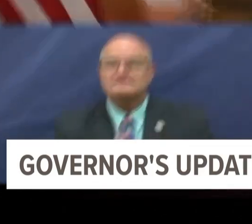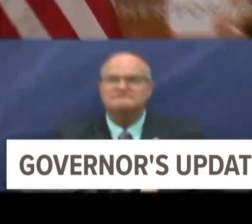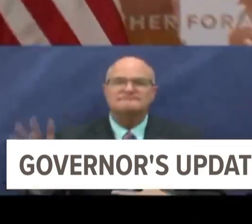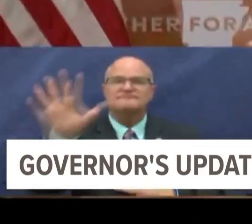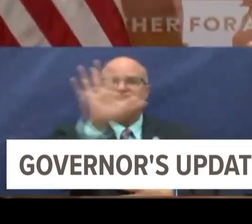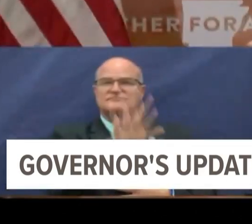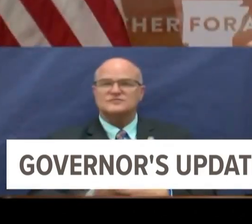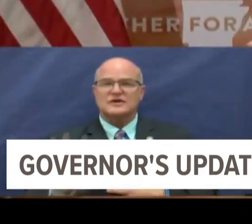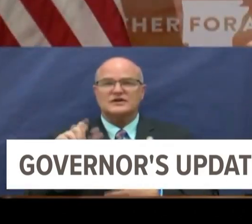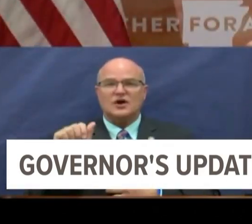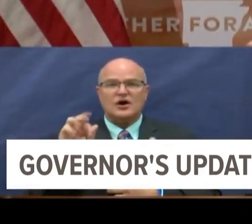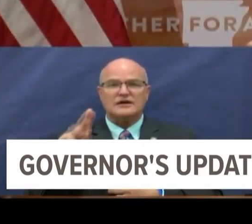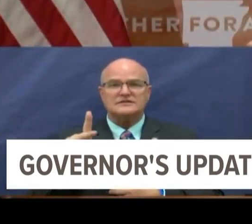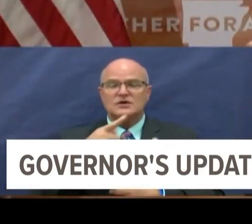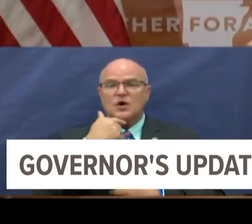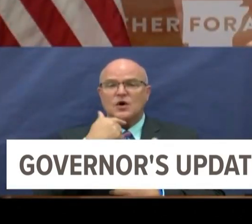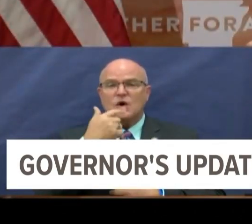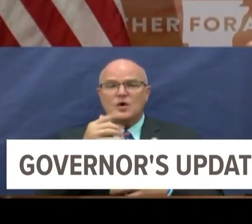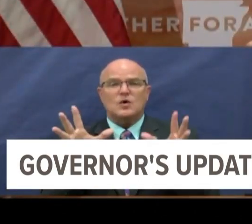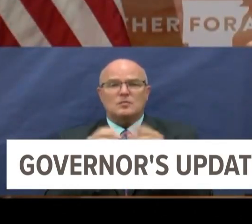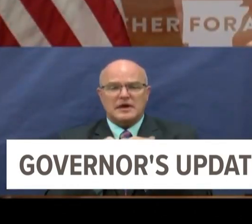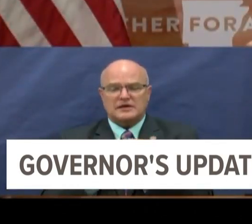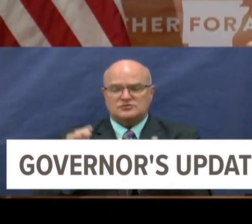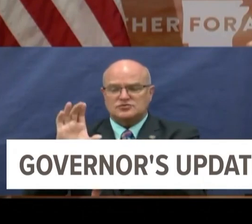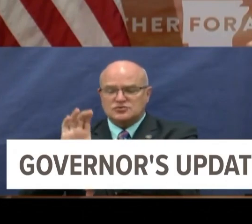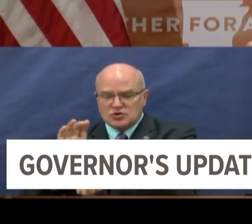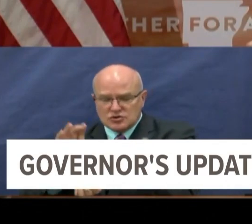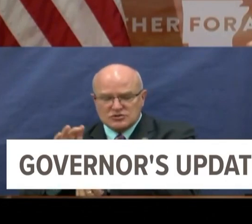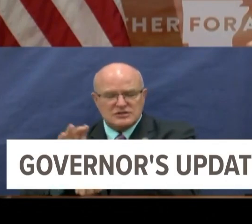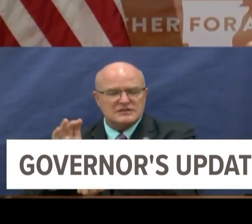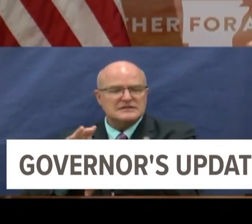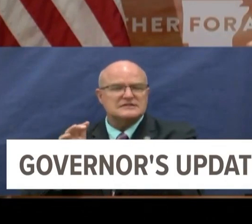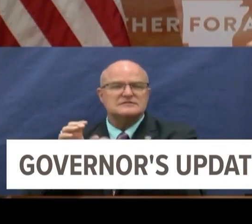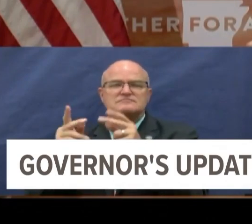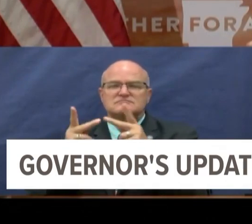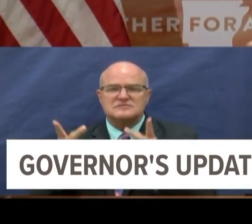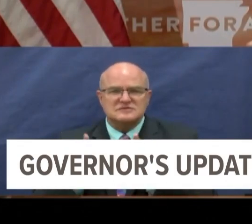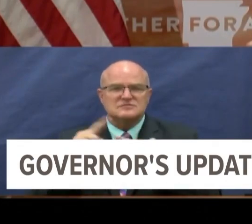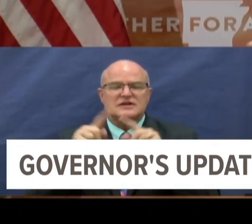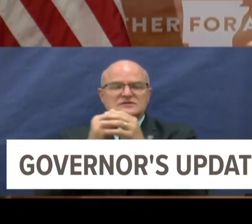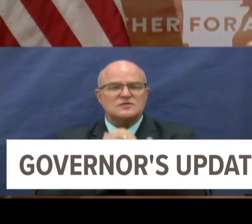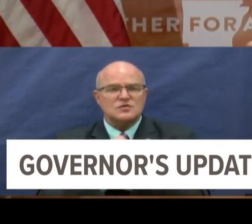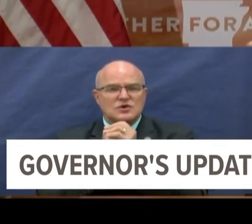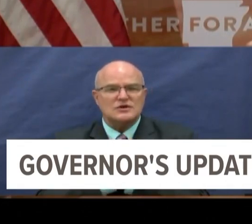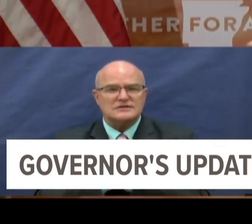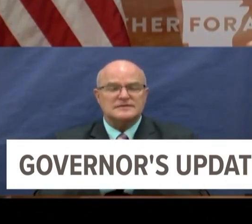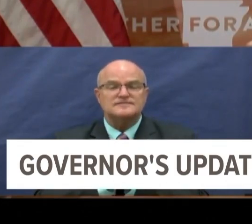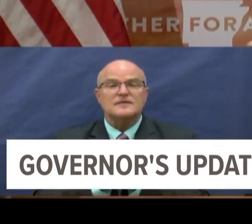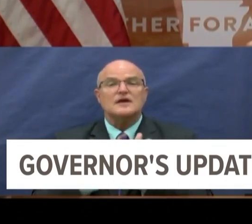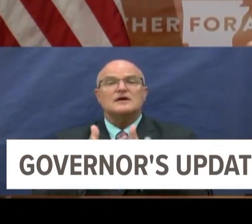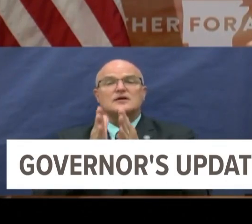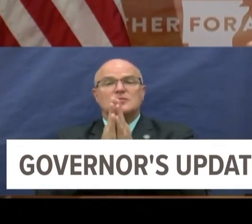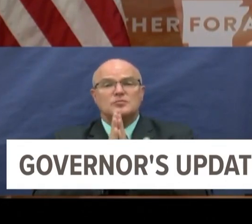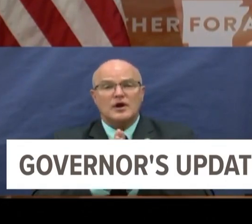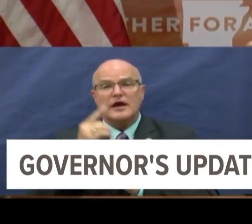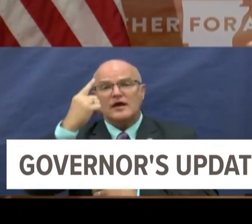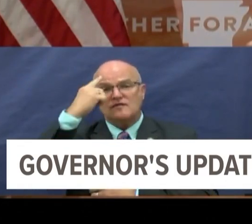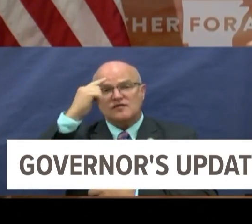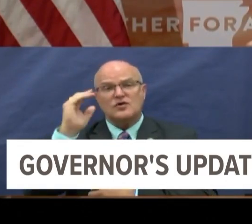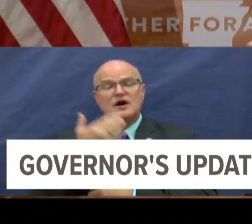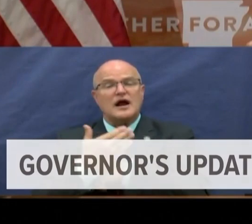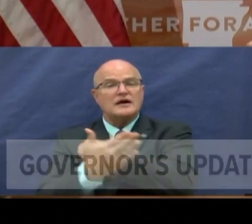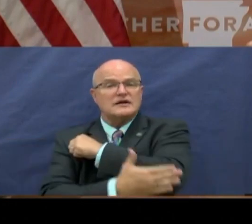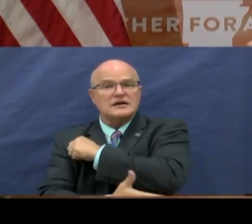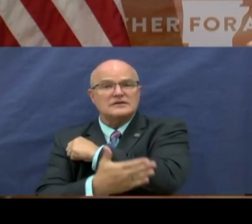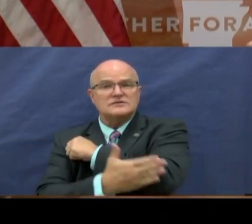Arkansas who gathered in churches and synagogues to pray for our country and to pray